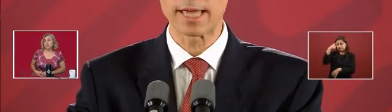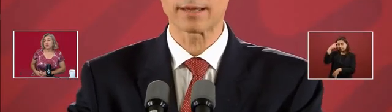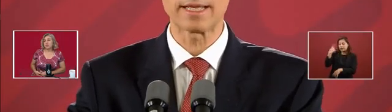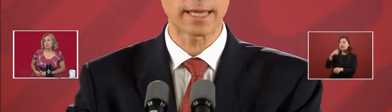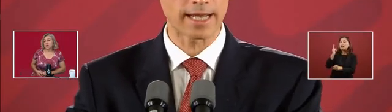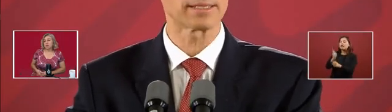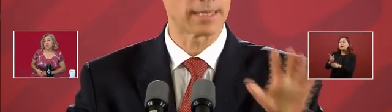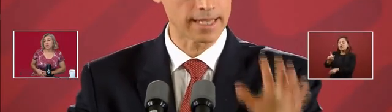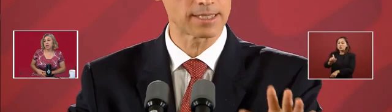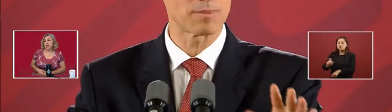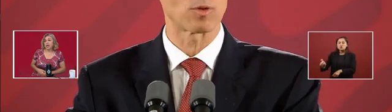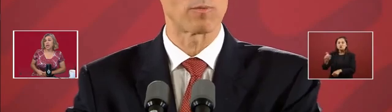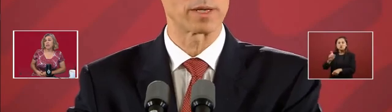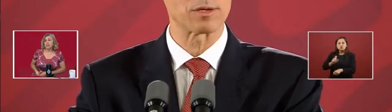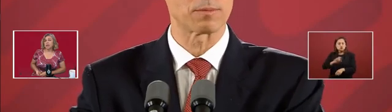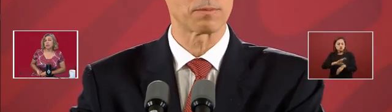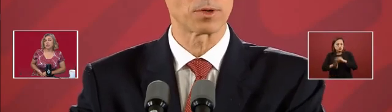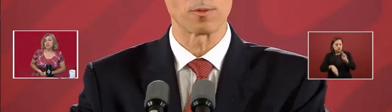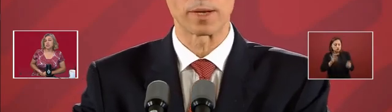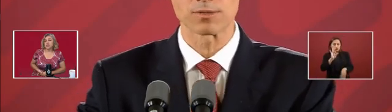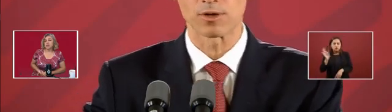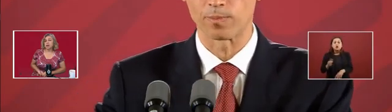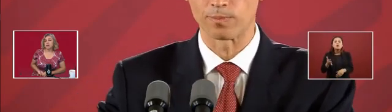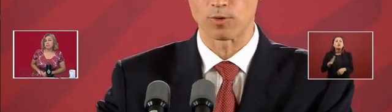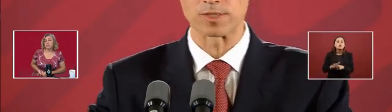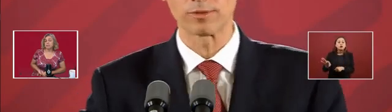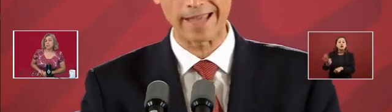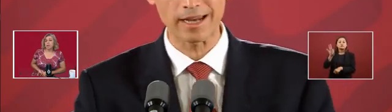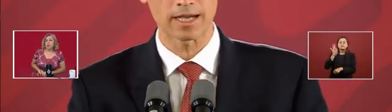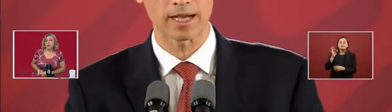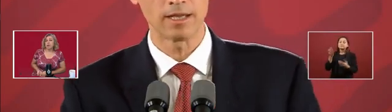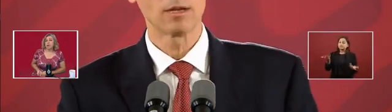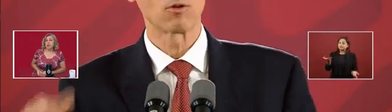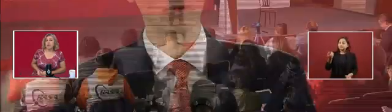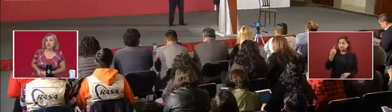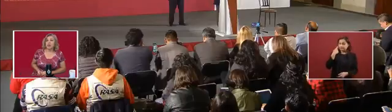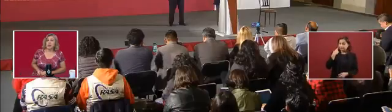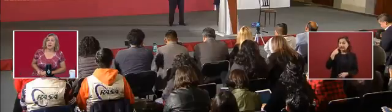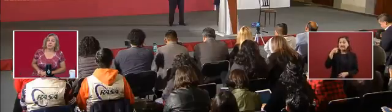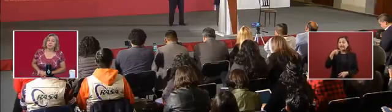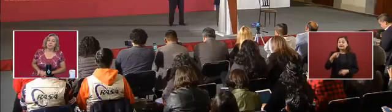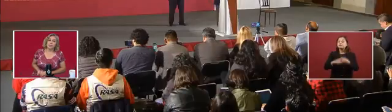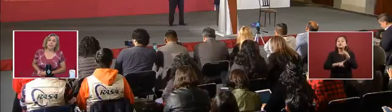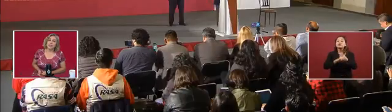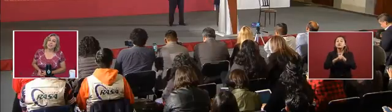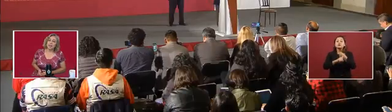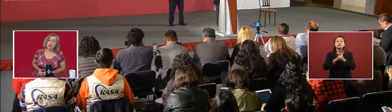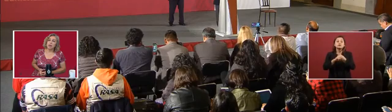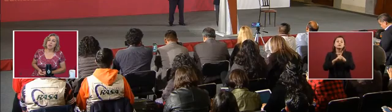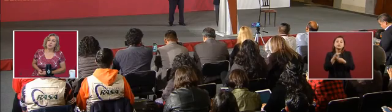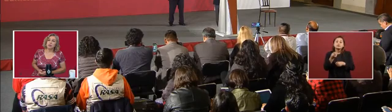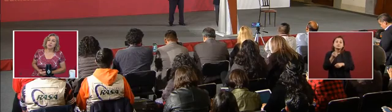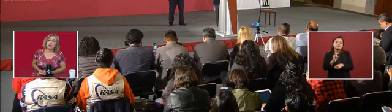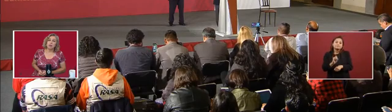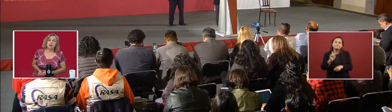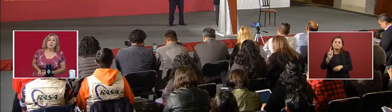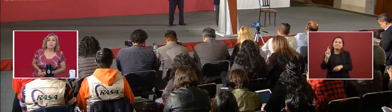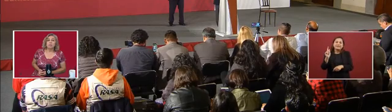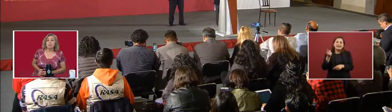and it's kind of rigorous. That's the part we need to work on with professionalism, and